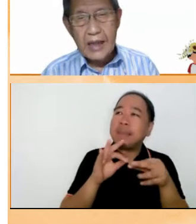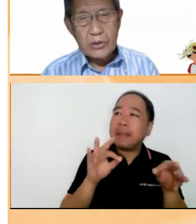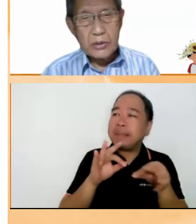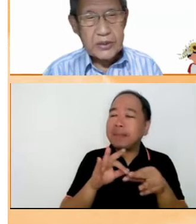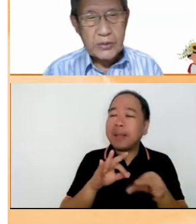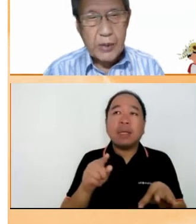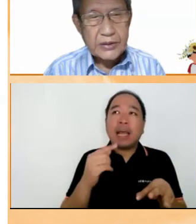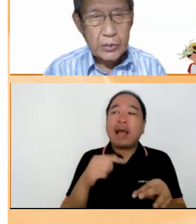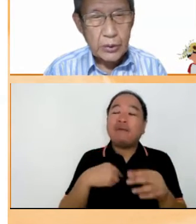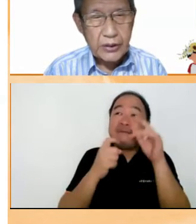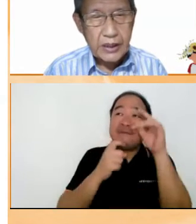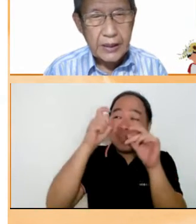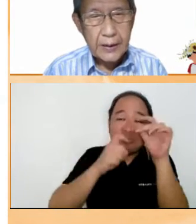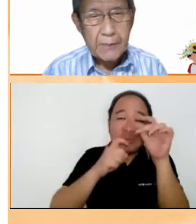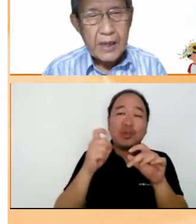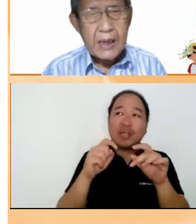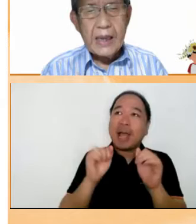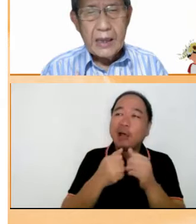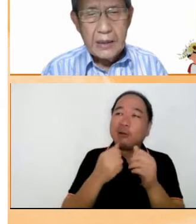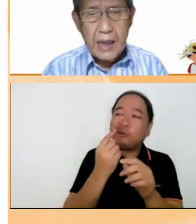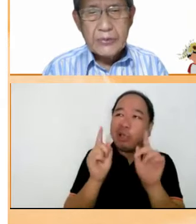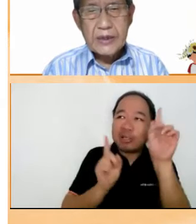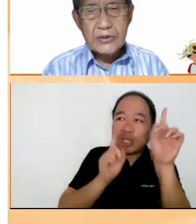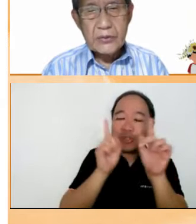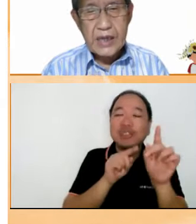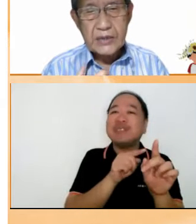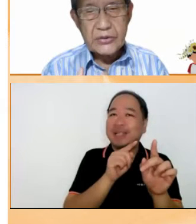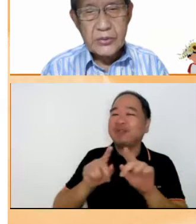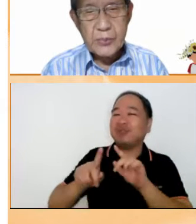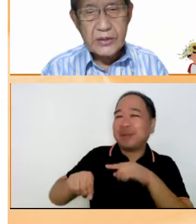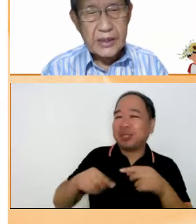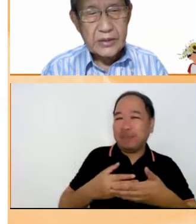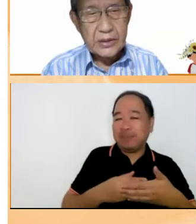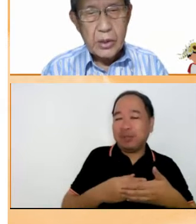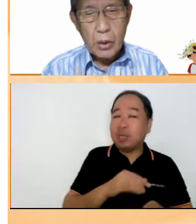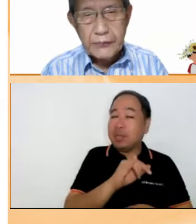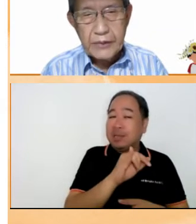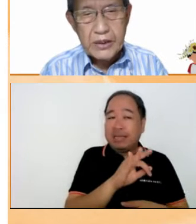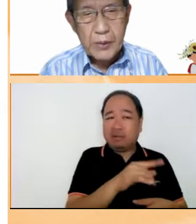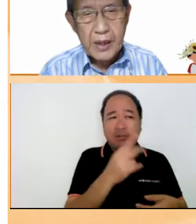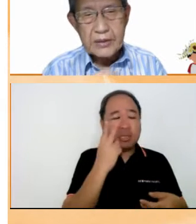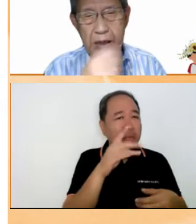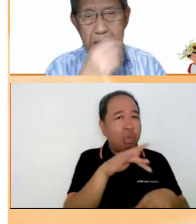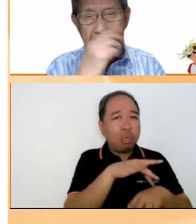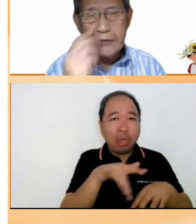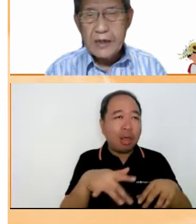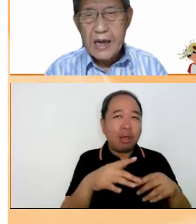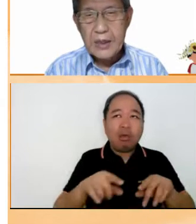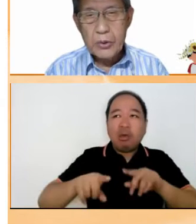and the adult response accordingly. In the absence of such responses, or if the response